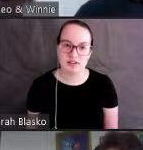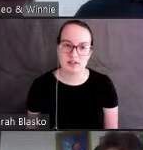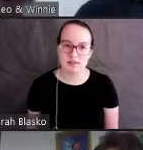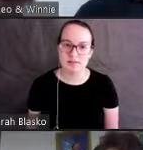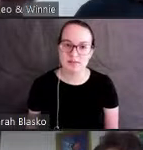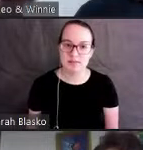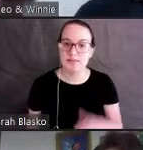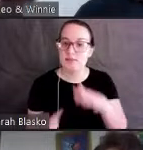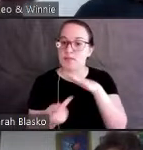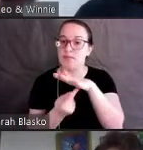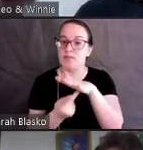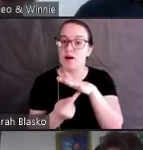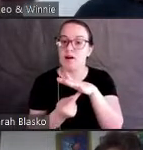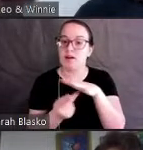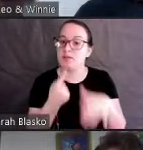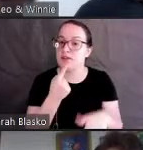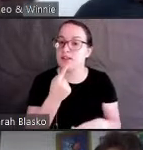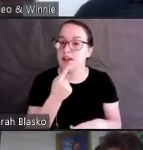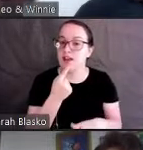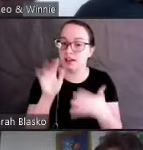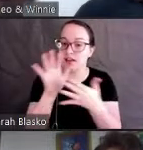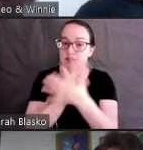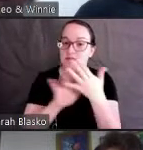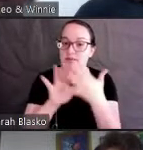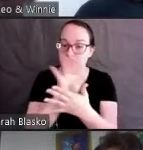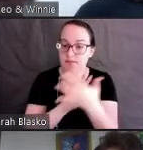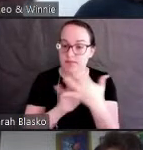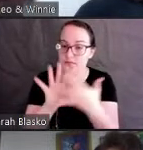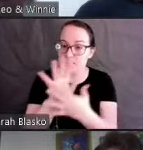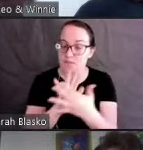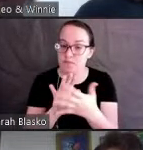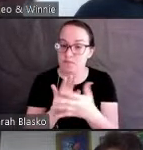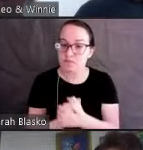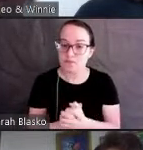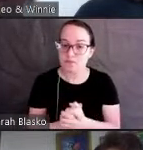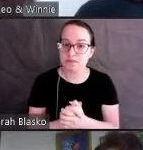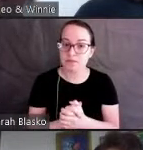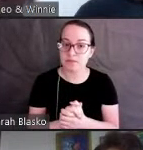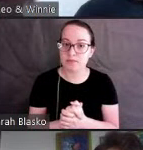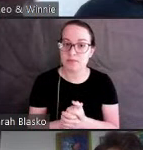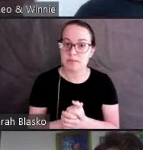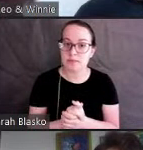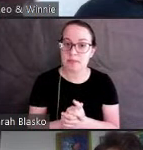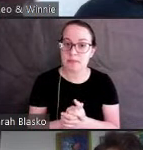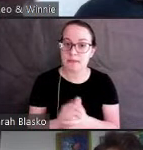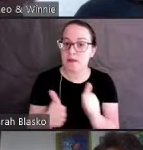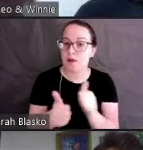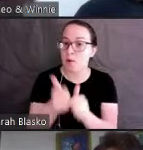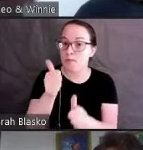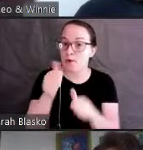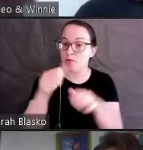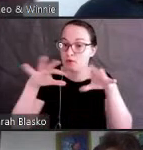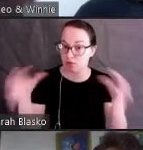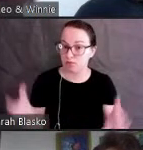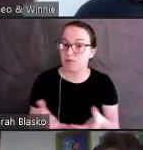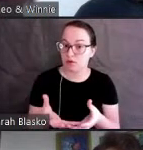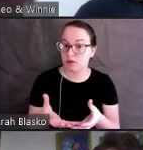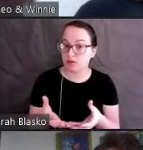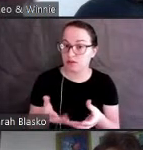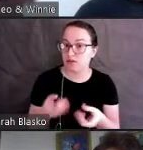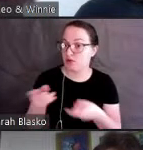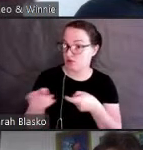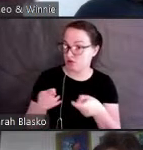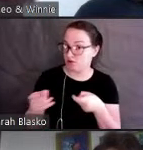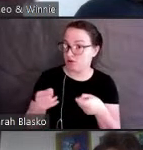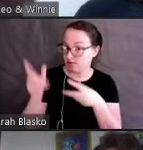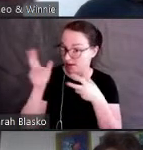mystery, that most of the world controlled by Satan was about to switch teams,